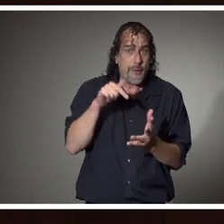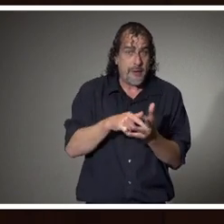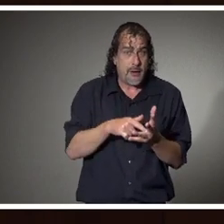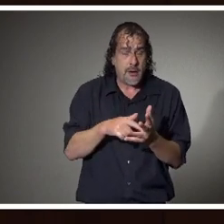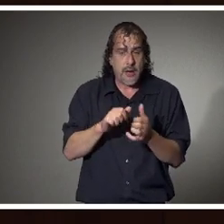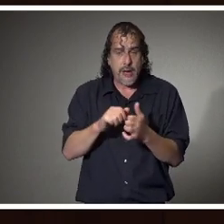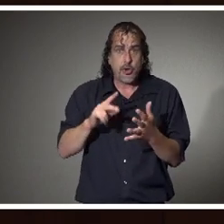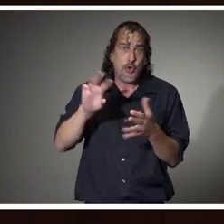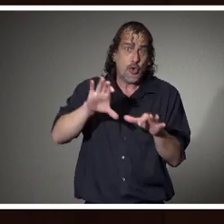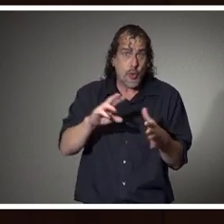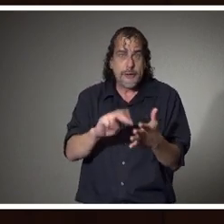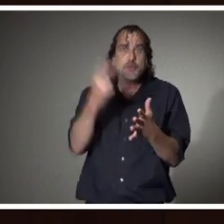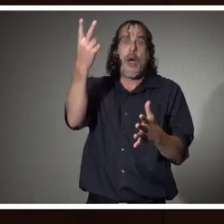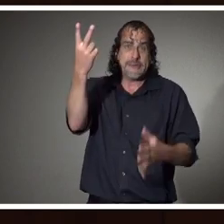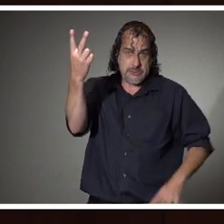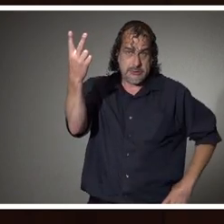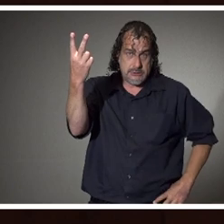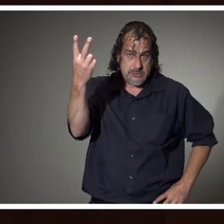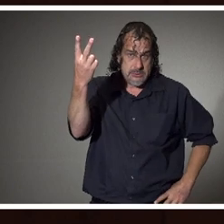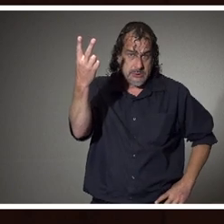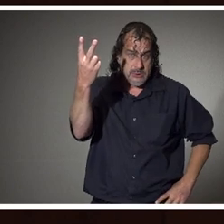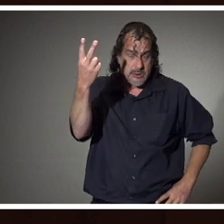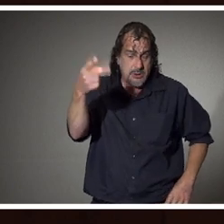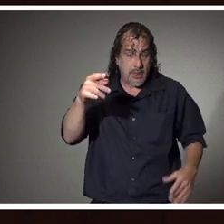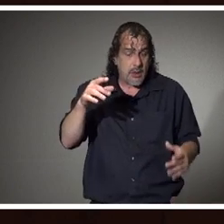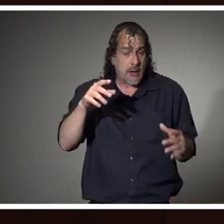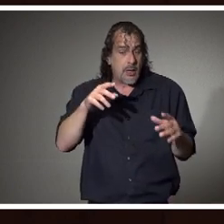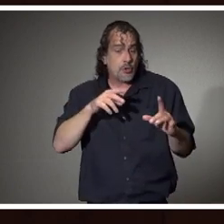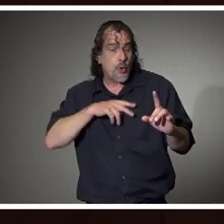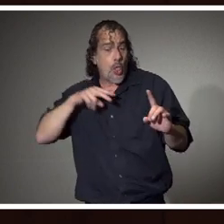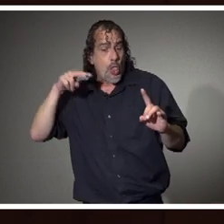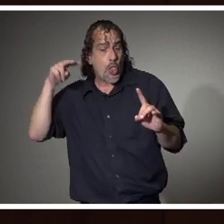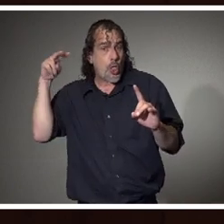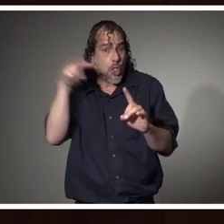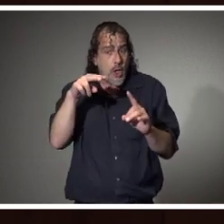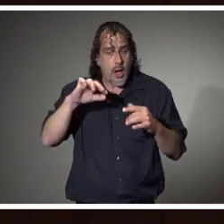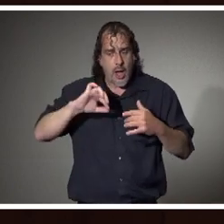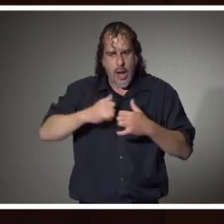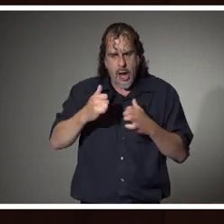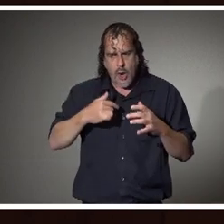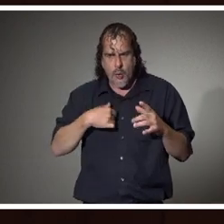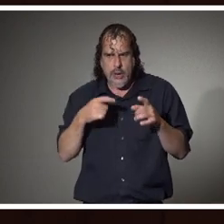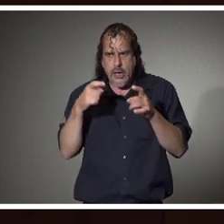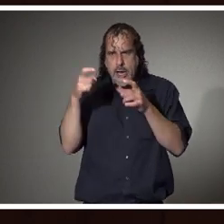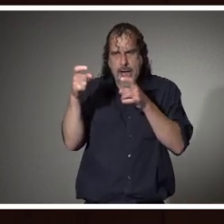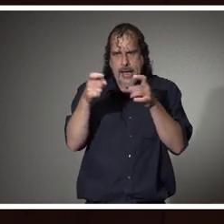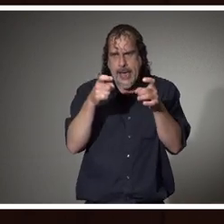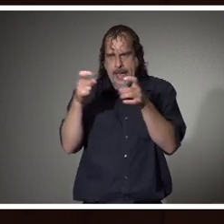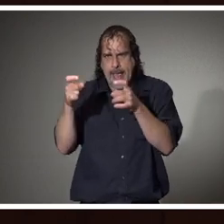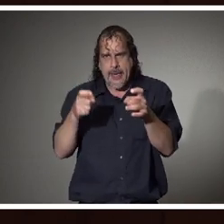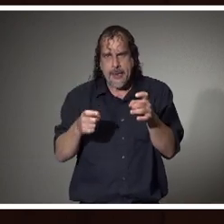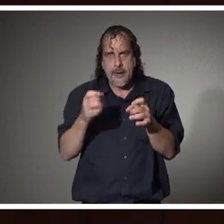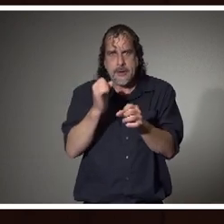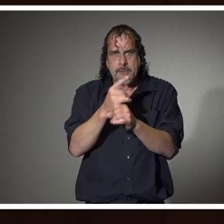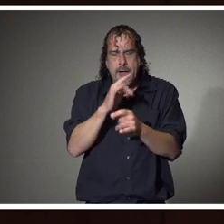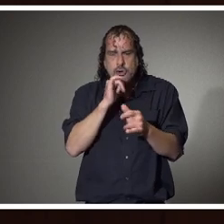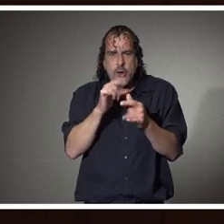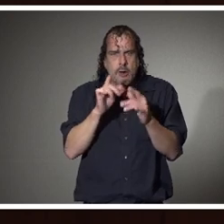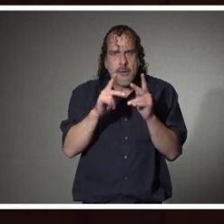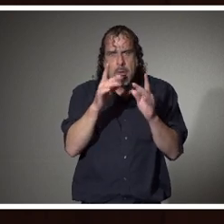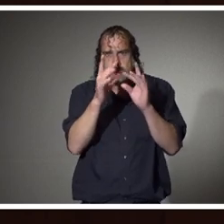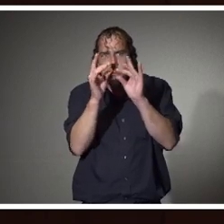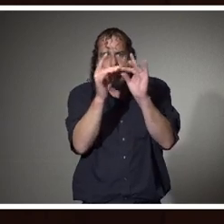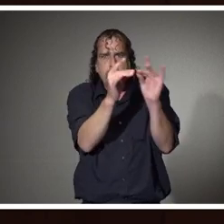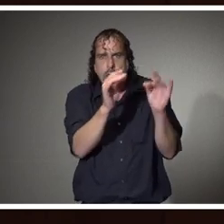through it twice. And to look at the way that we're handling this, the way we're getting the message out through